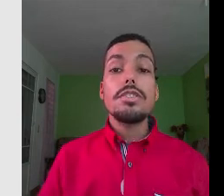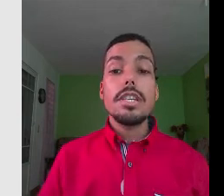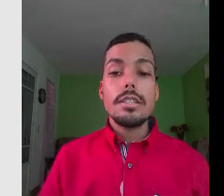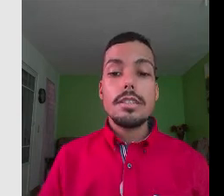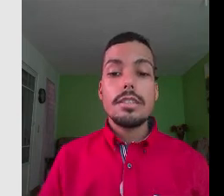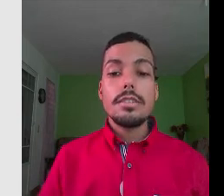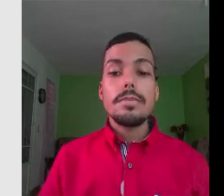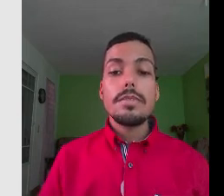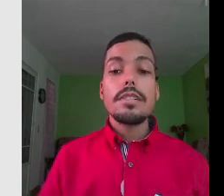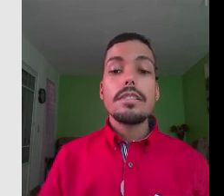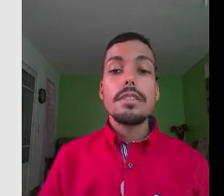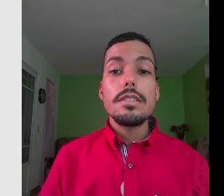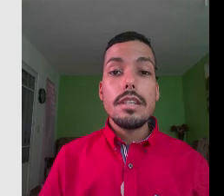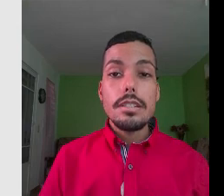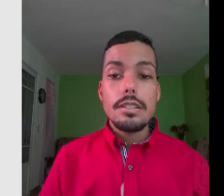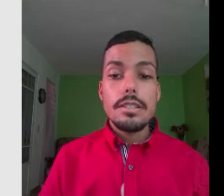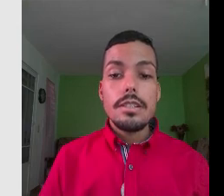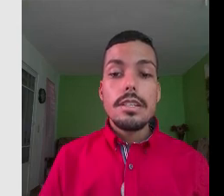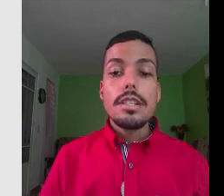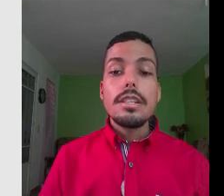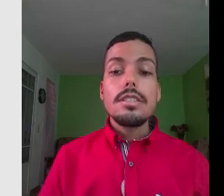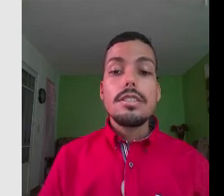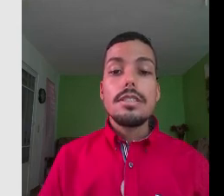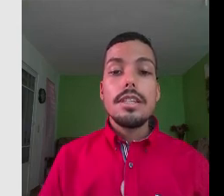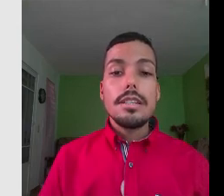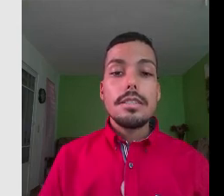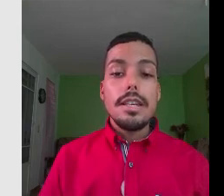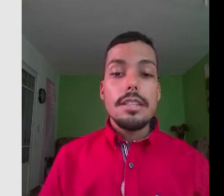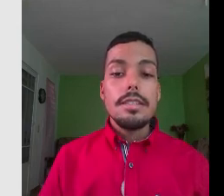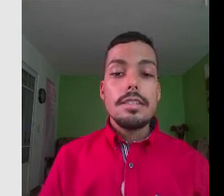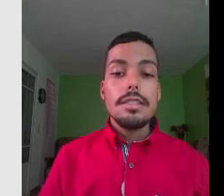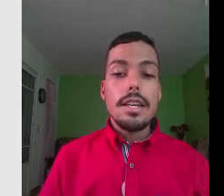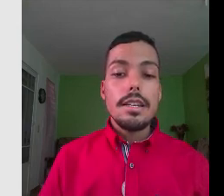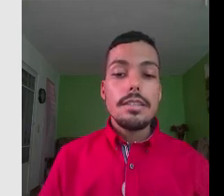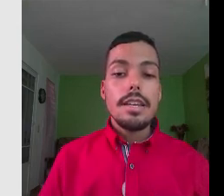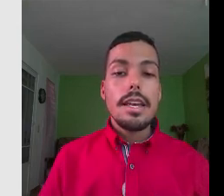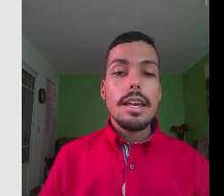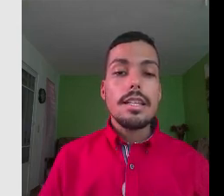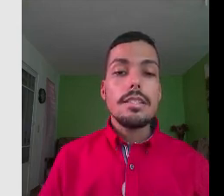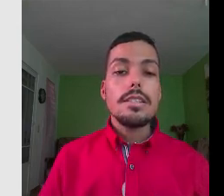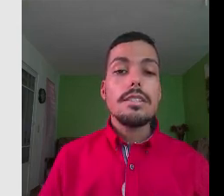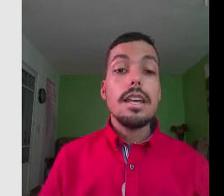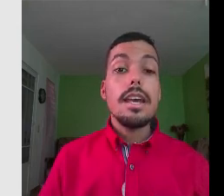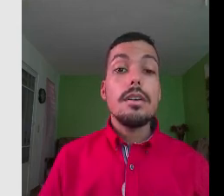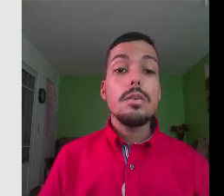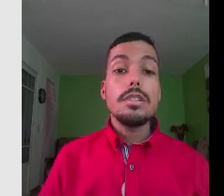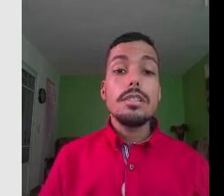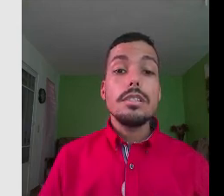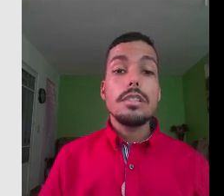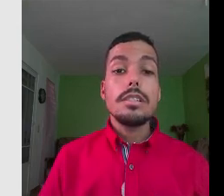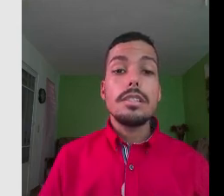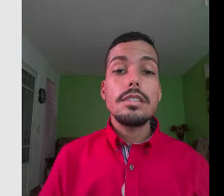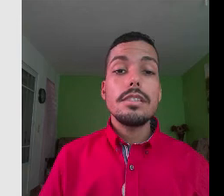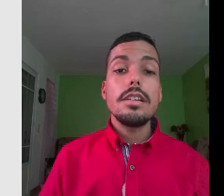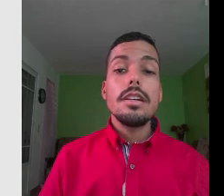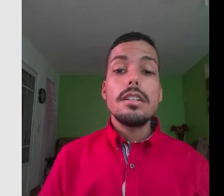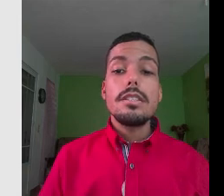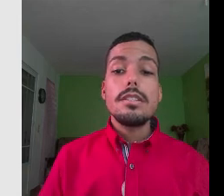number six. Six. Six. And six has the sound